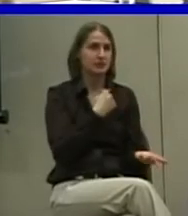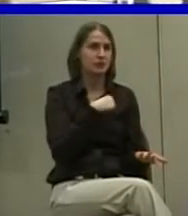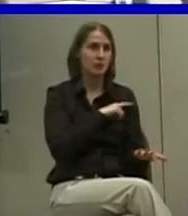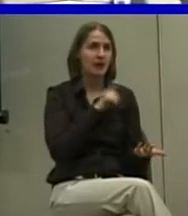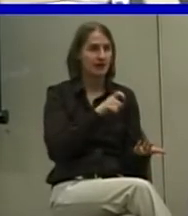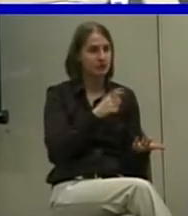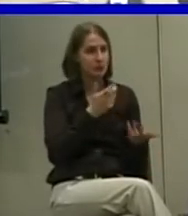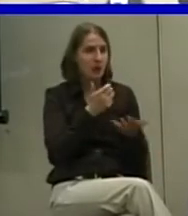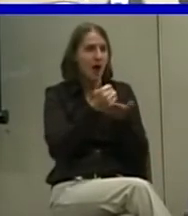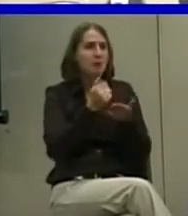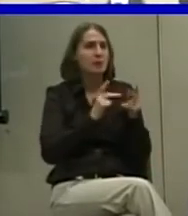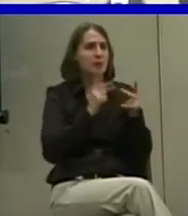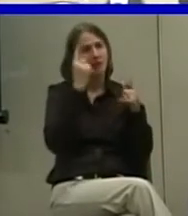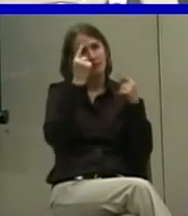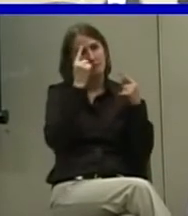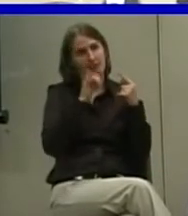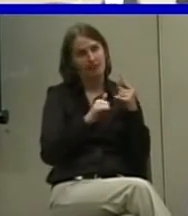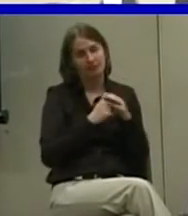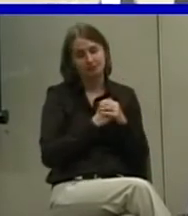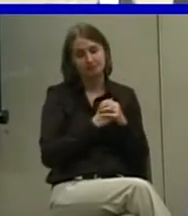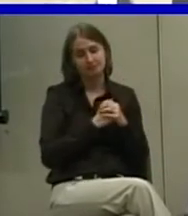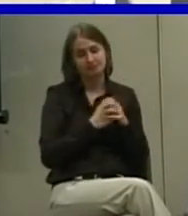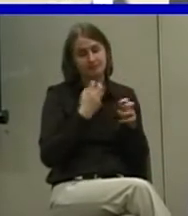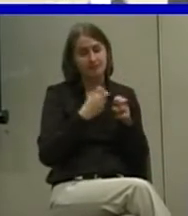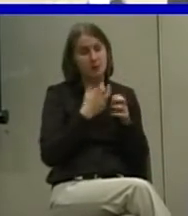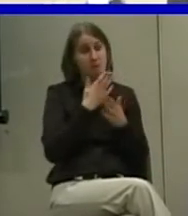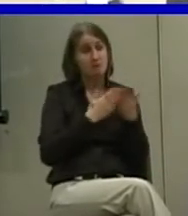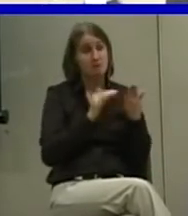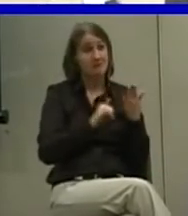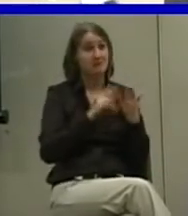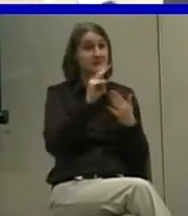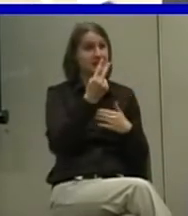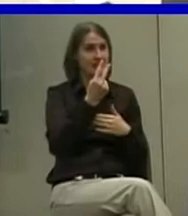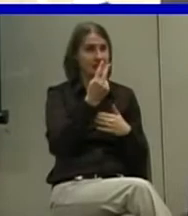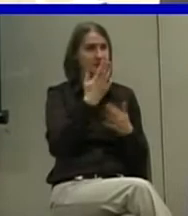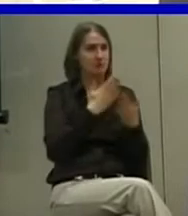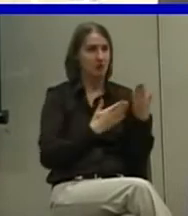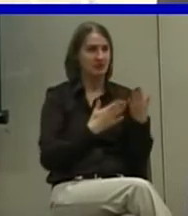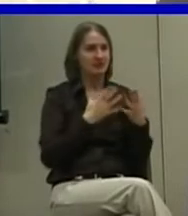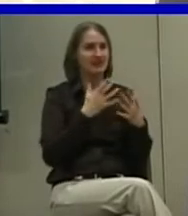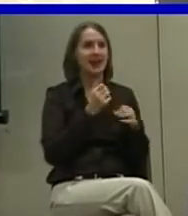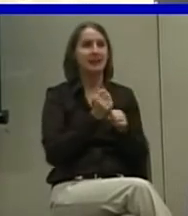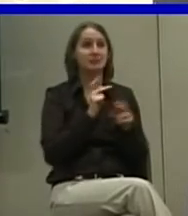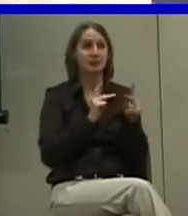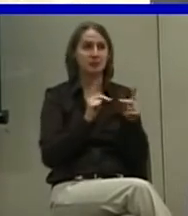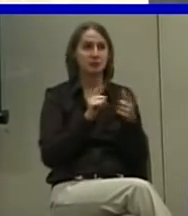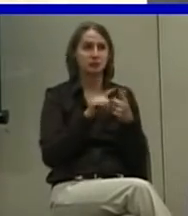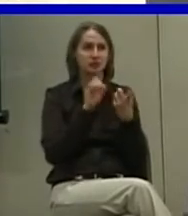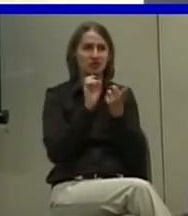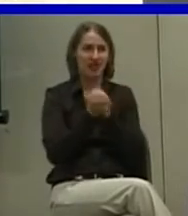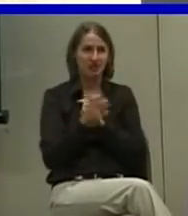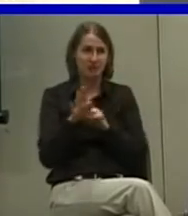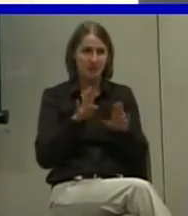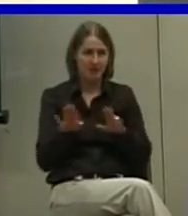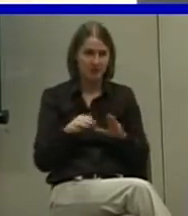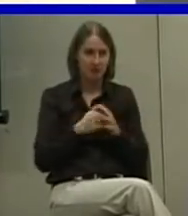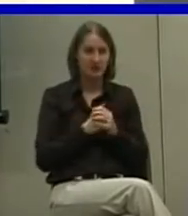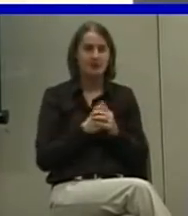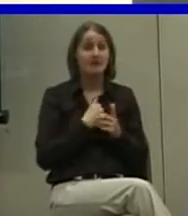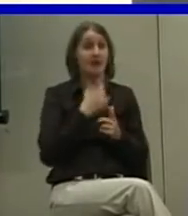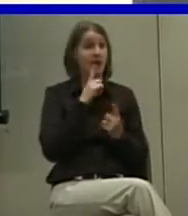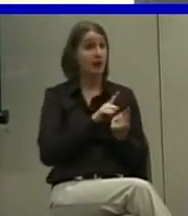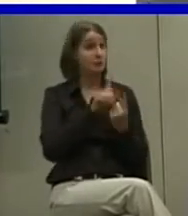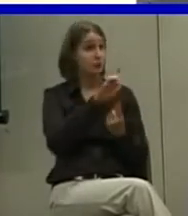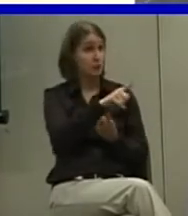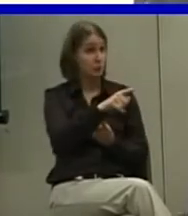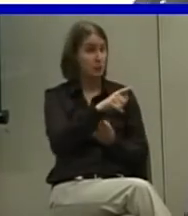about. Now, the hard part really is that second thing, getting people to change it. If I come to you and say, I've got